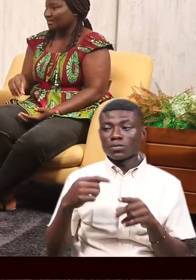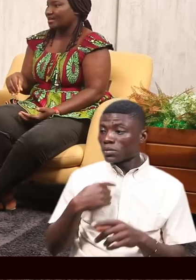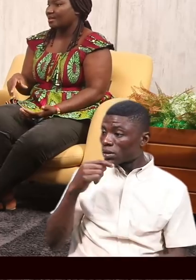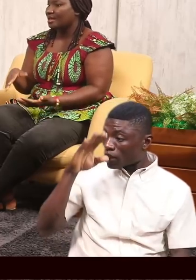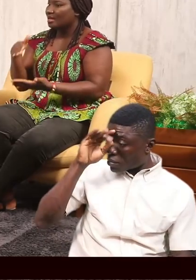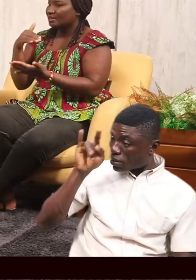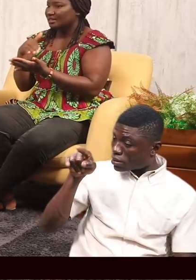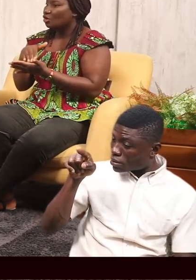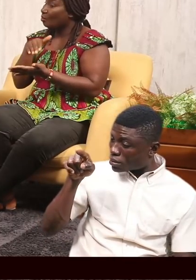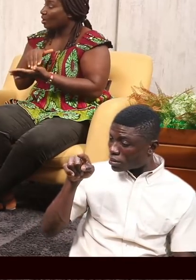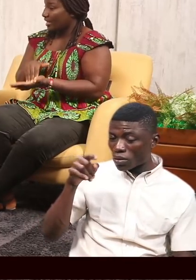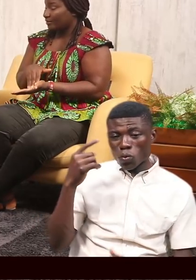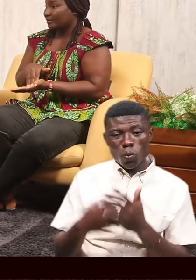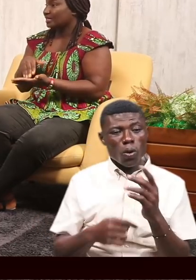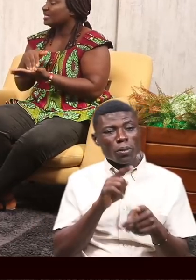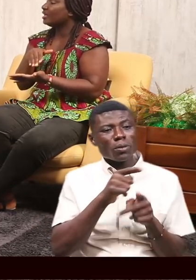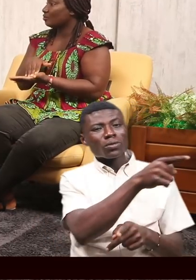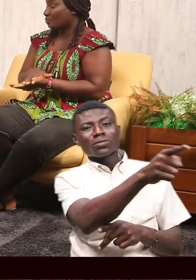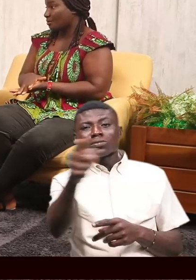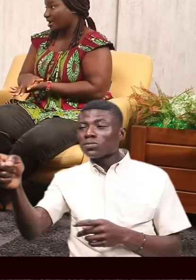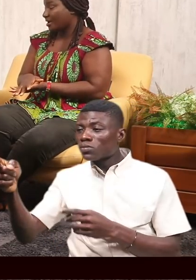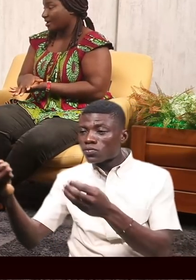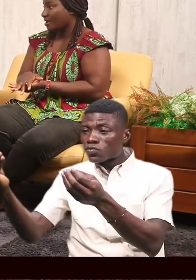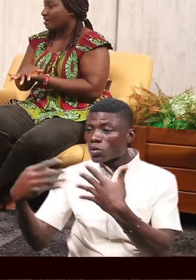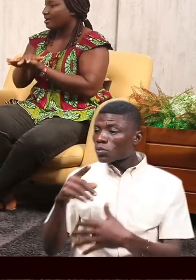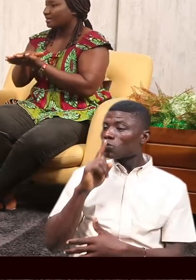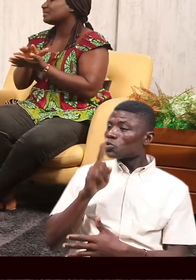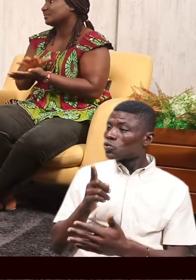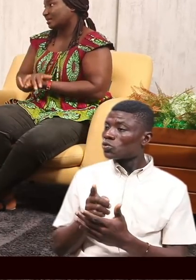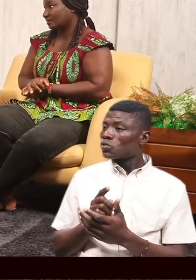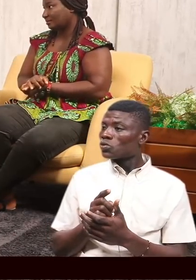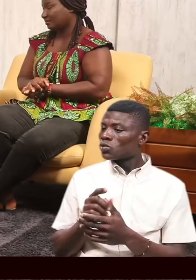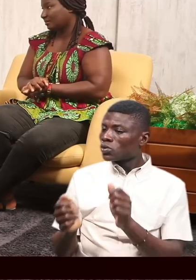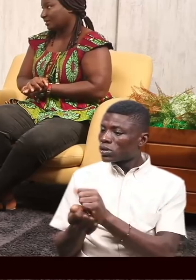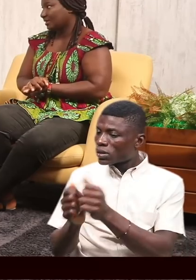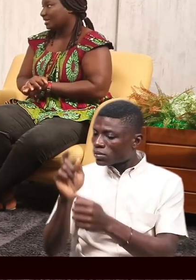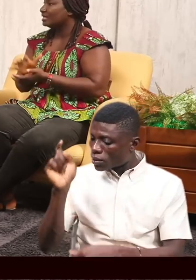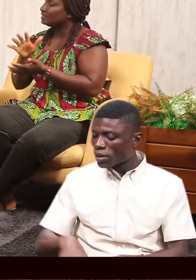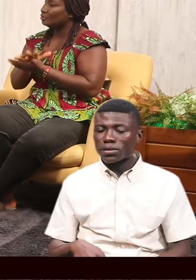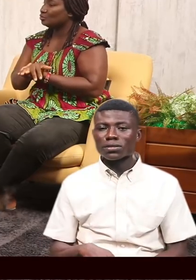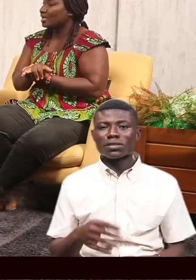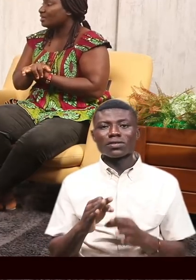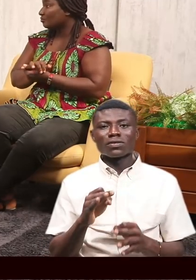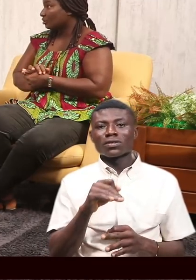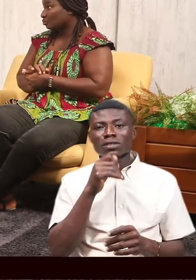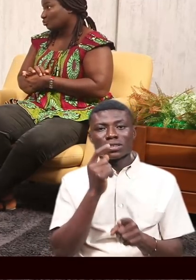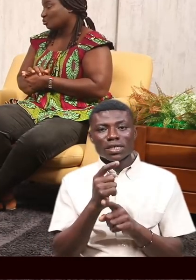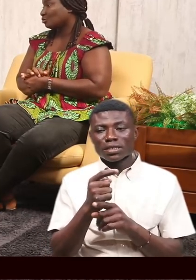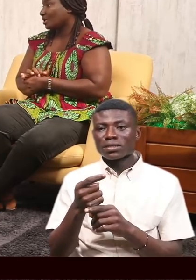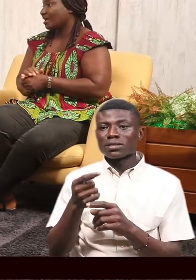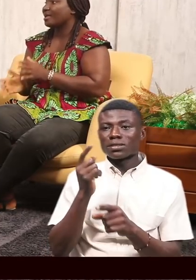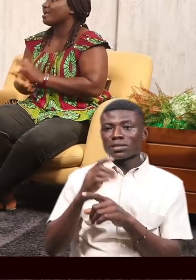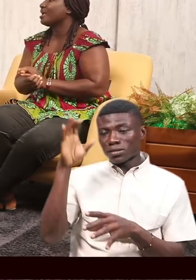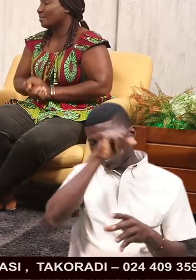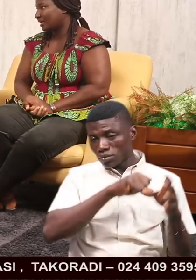her and say, Neo mo cano, say no cry, sister. Send so a enchant to so